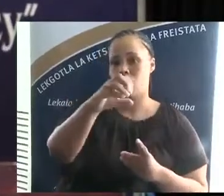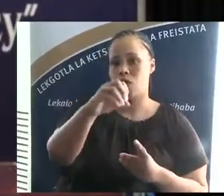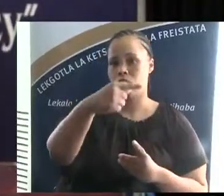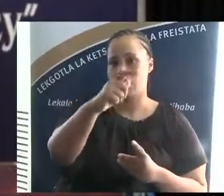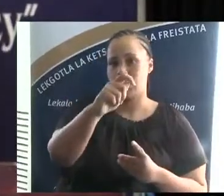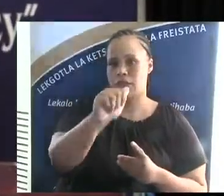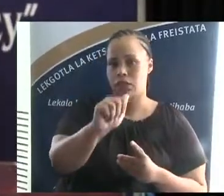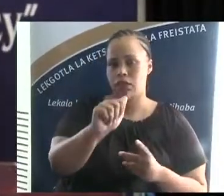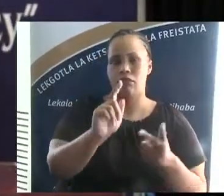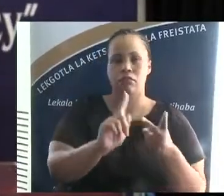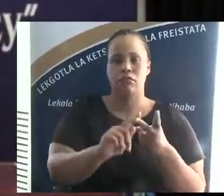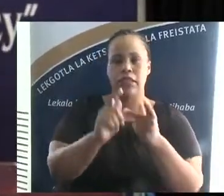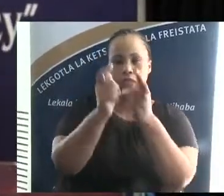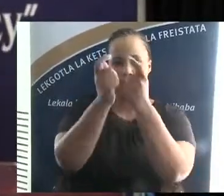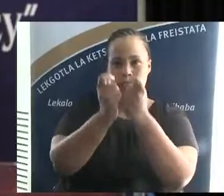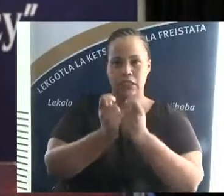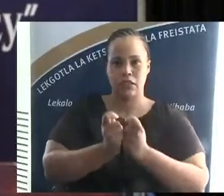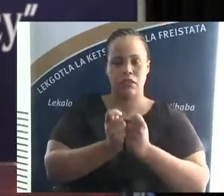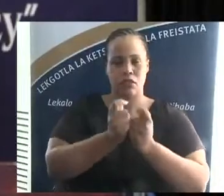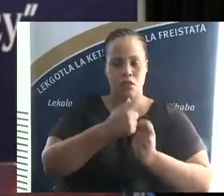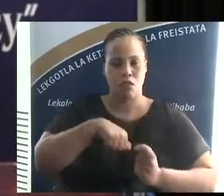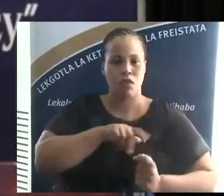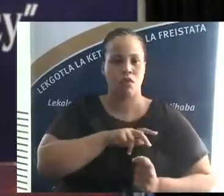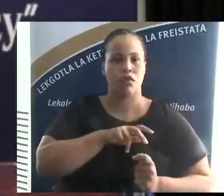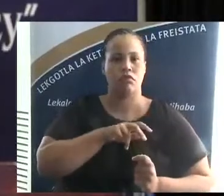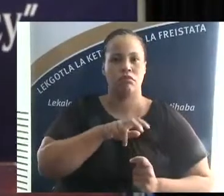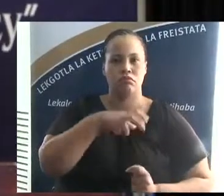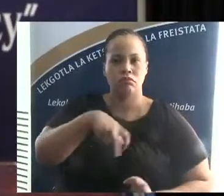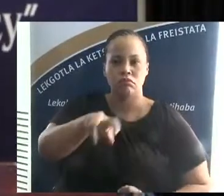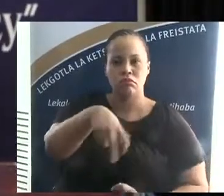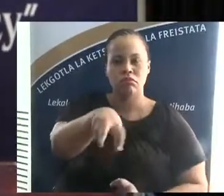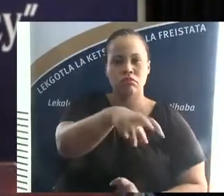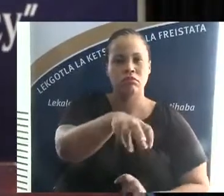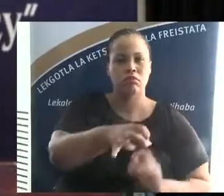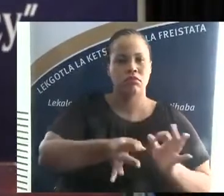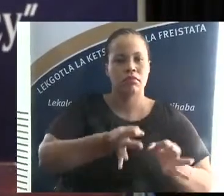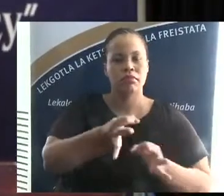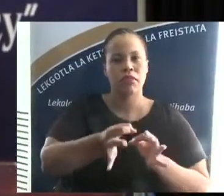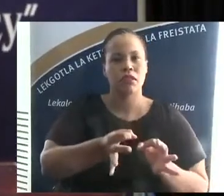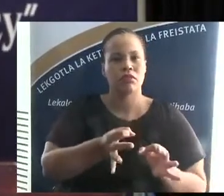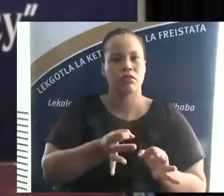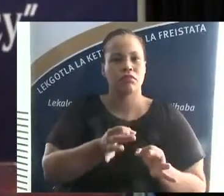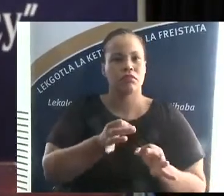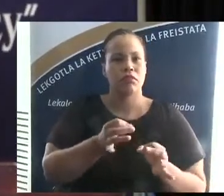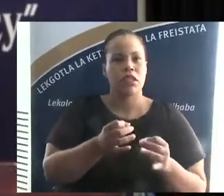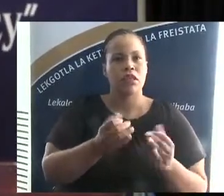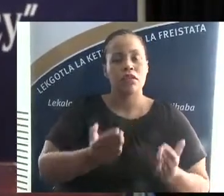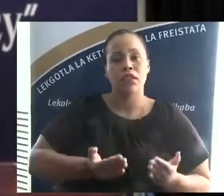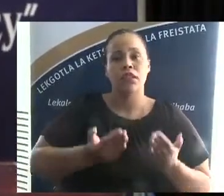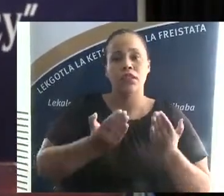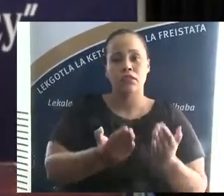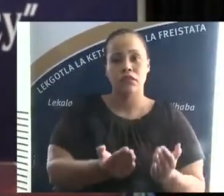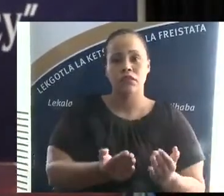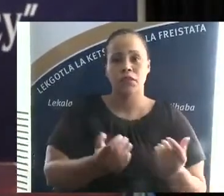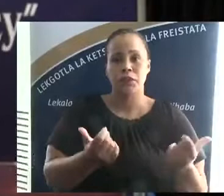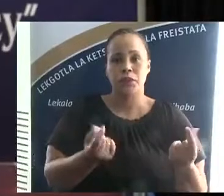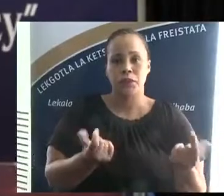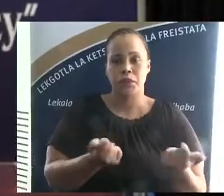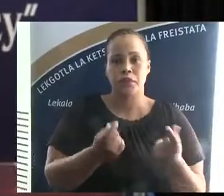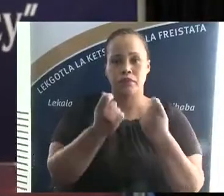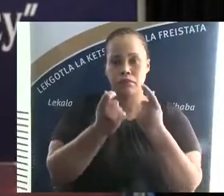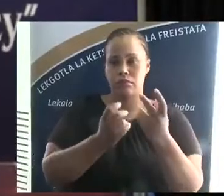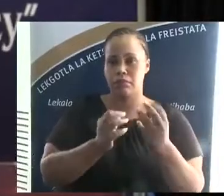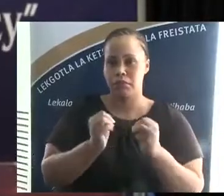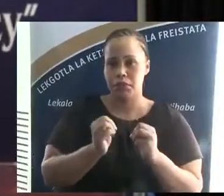provincial roadshow focusing on good governance, accountability, financial management and service delivery.